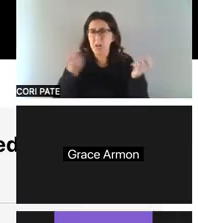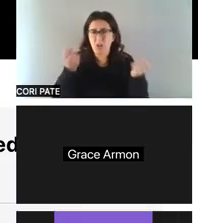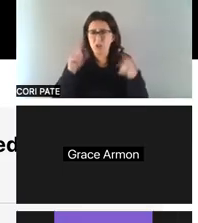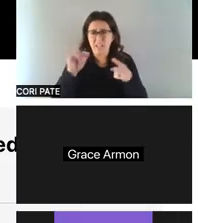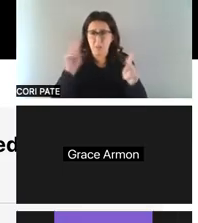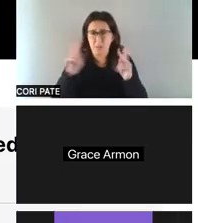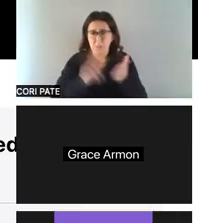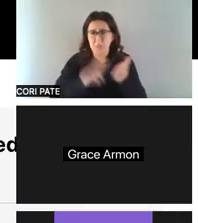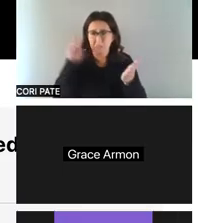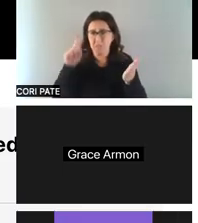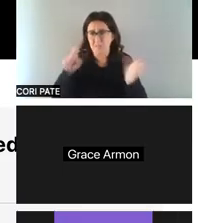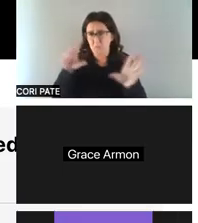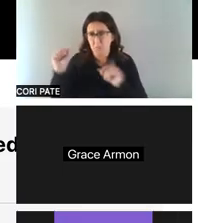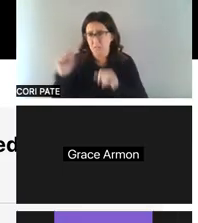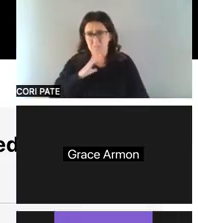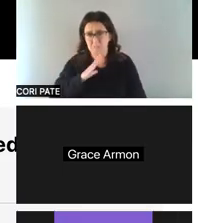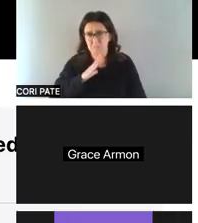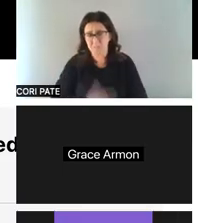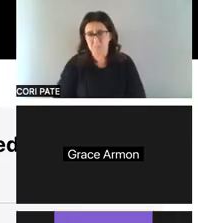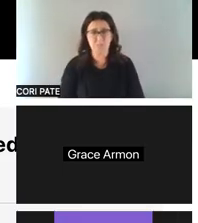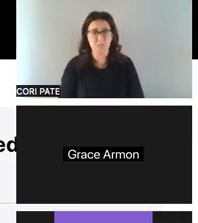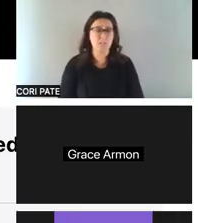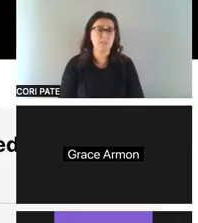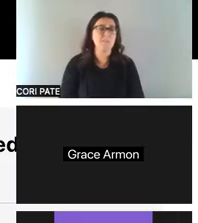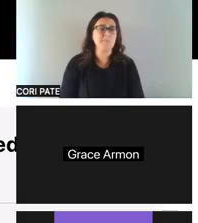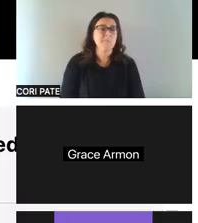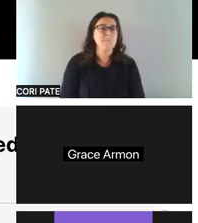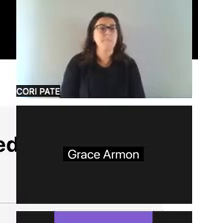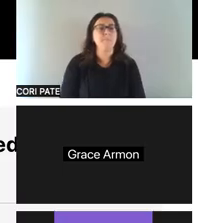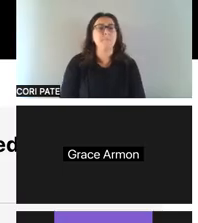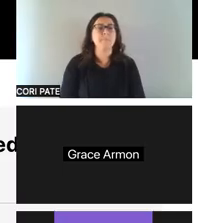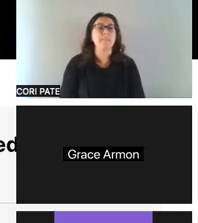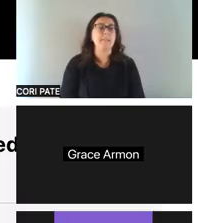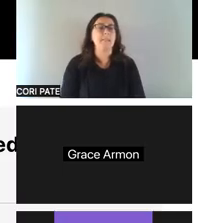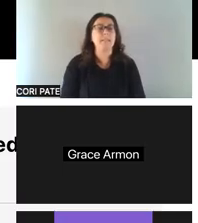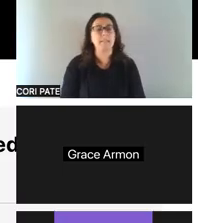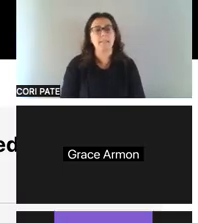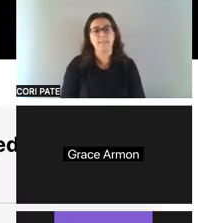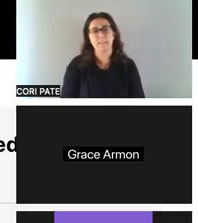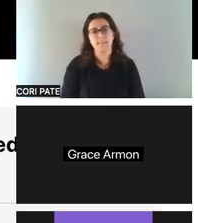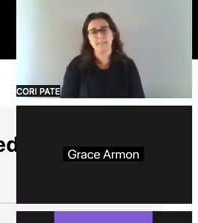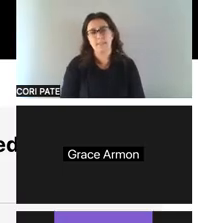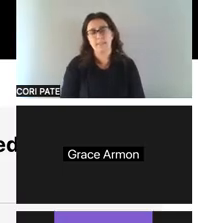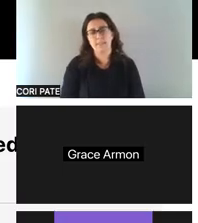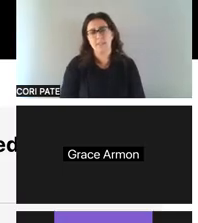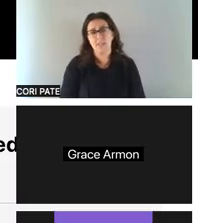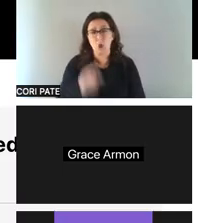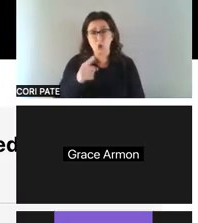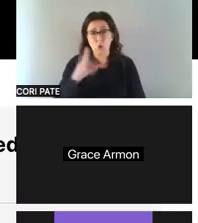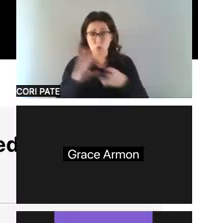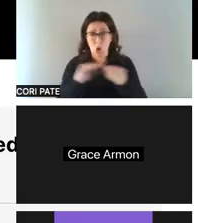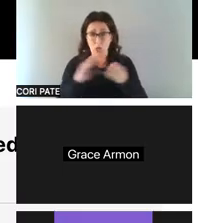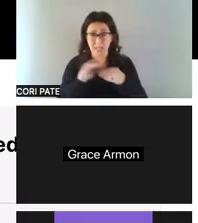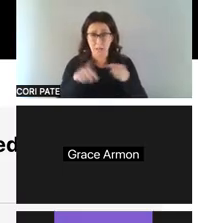I'm wondering if we're referring to DRS, if we're